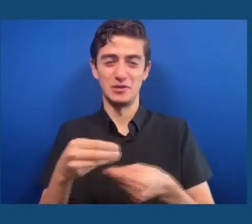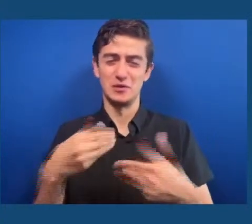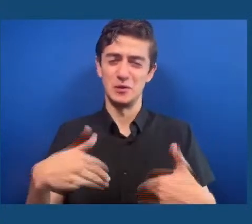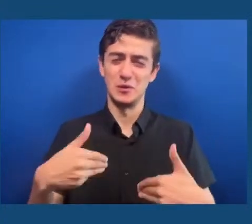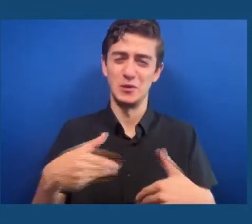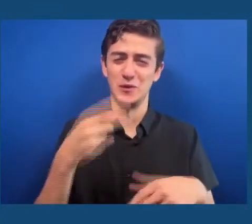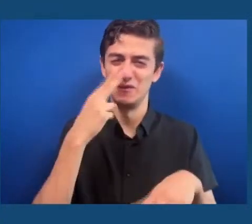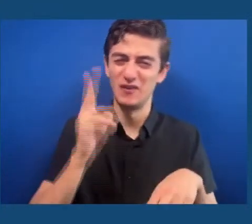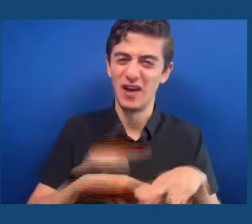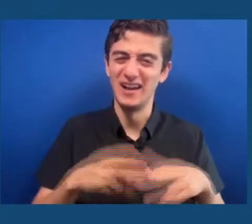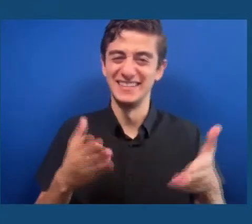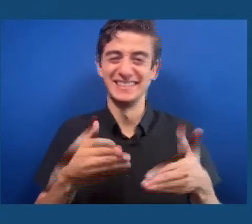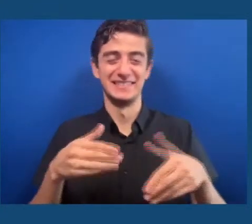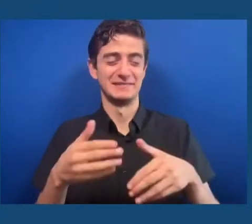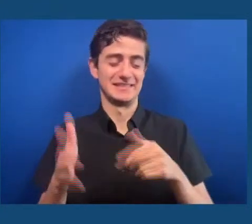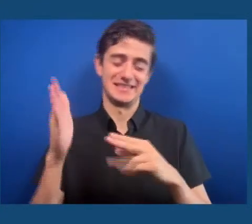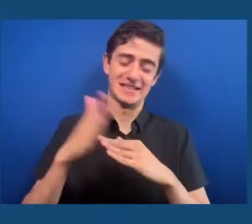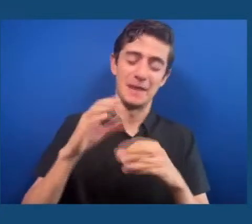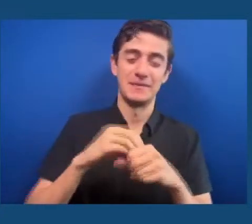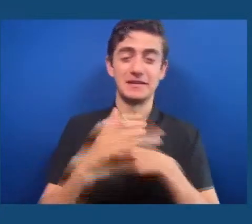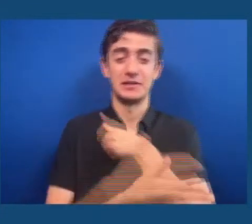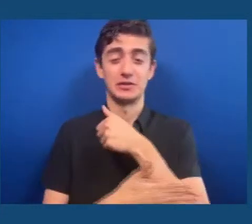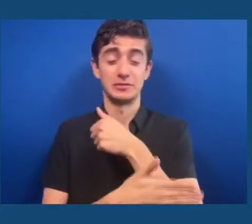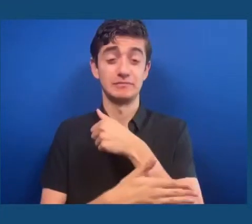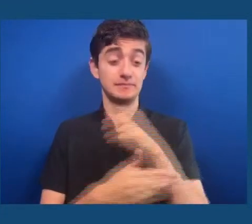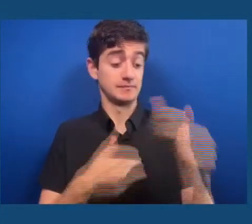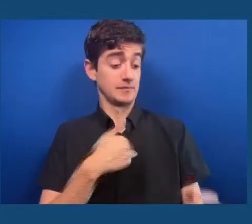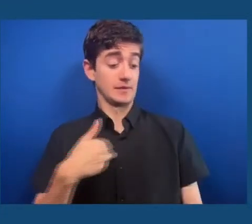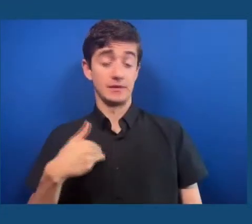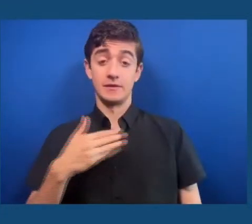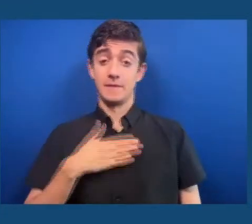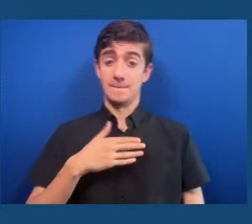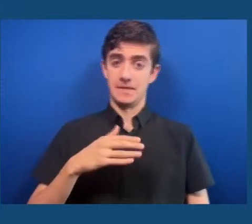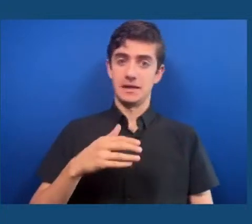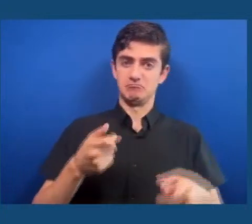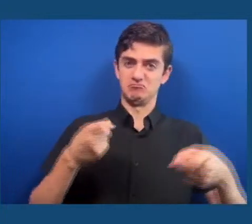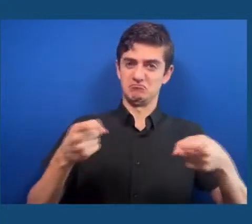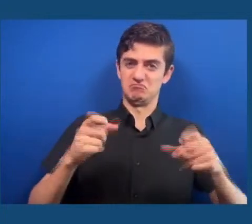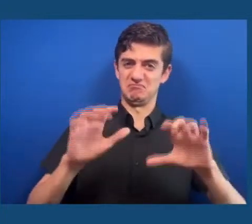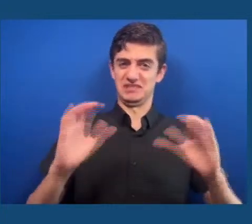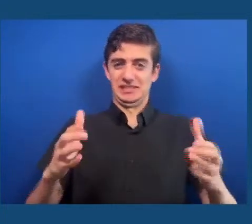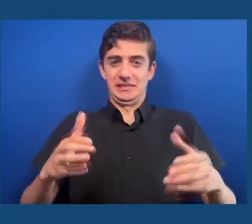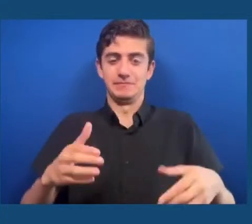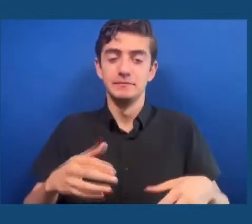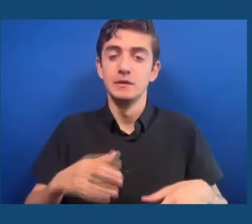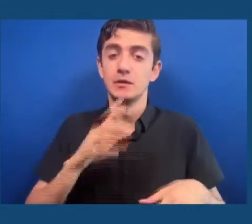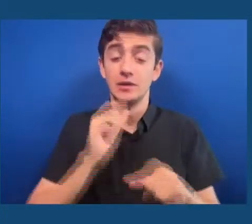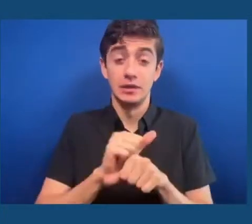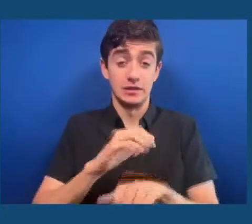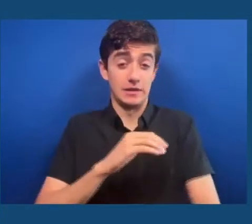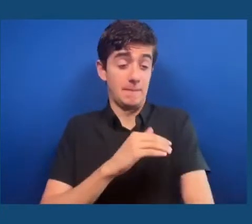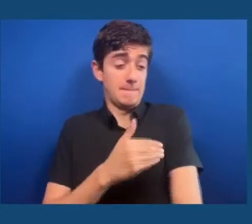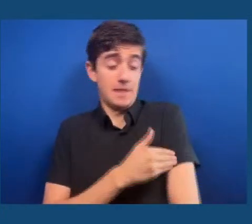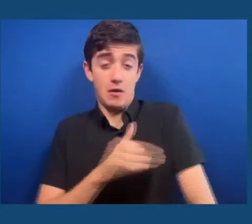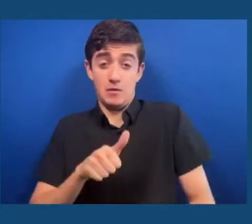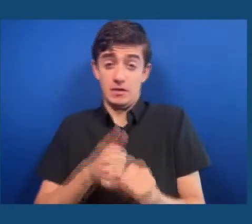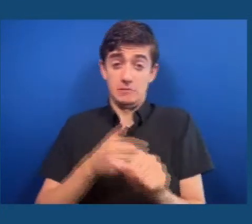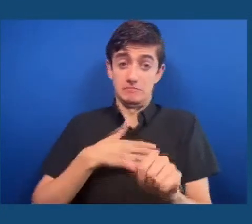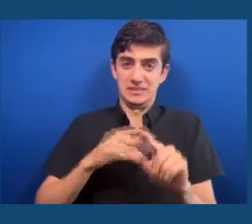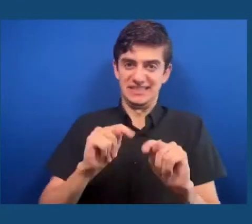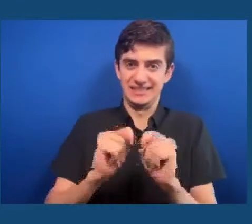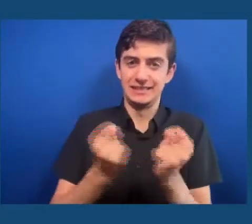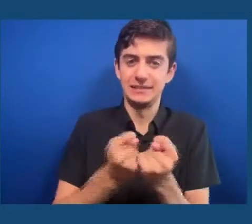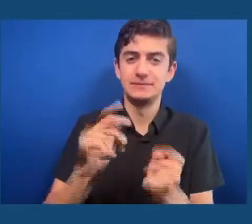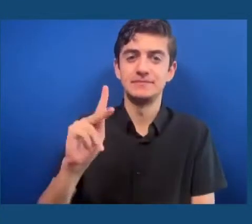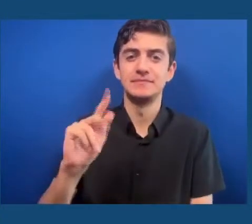Members of my administration, the real power behind the administration, Karen Persicilli-Keough, who comes